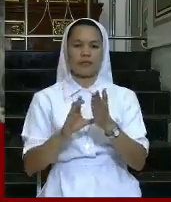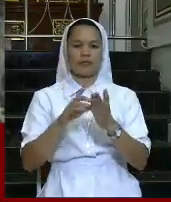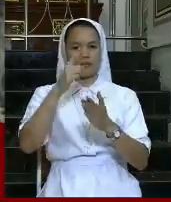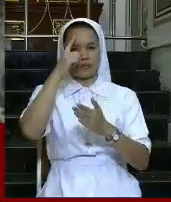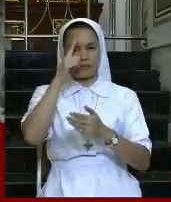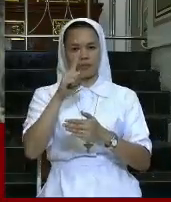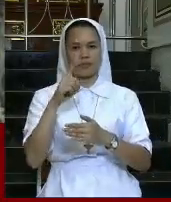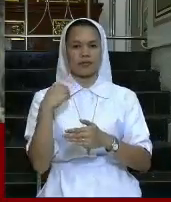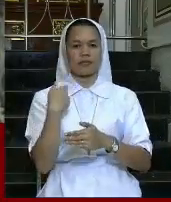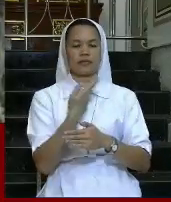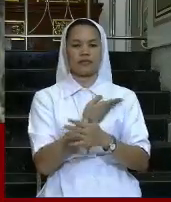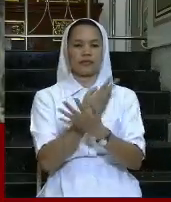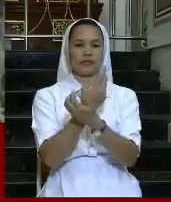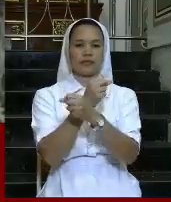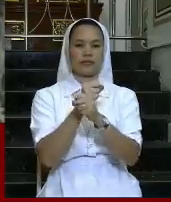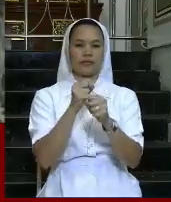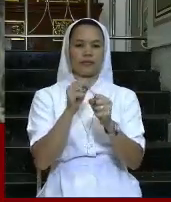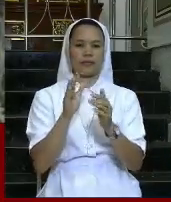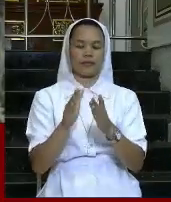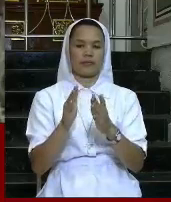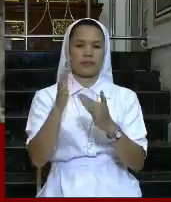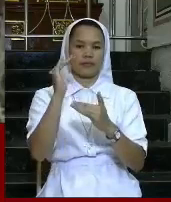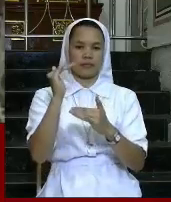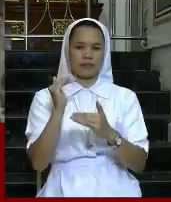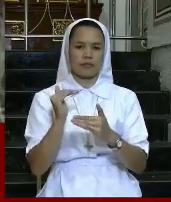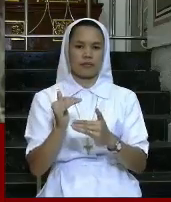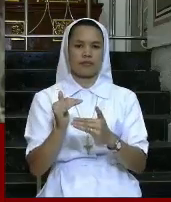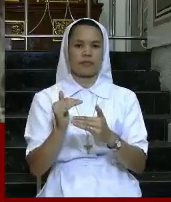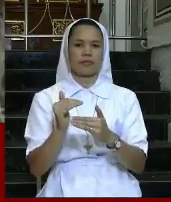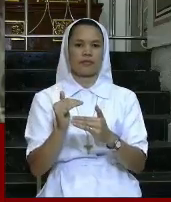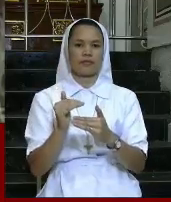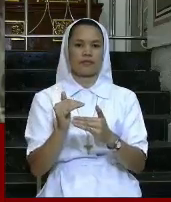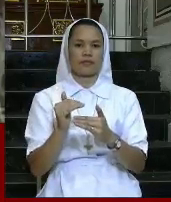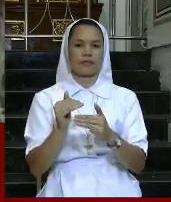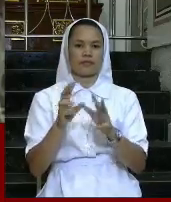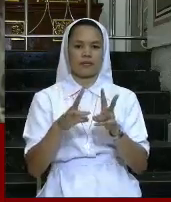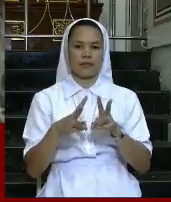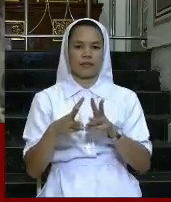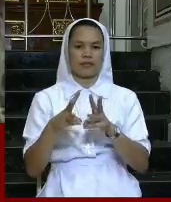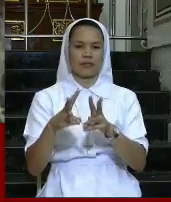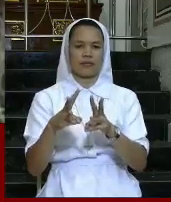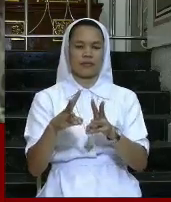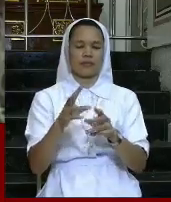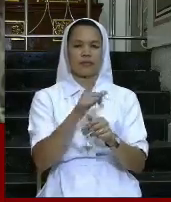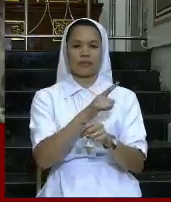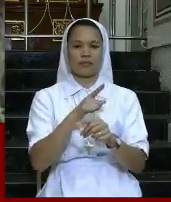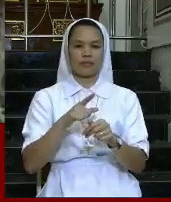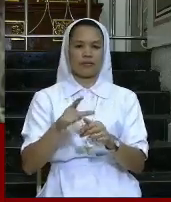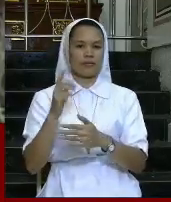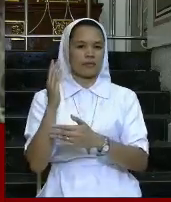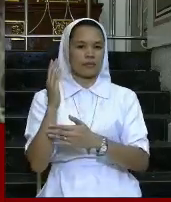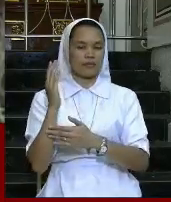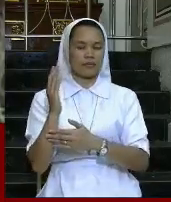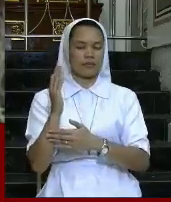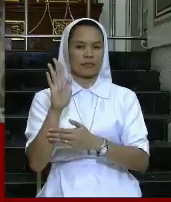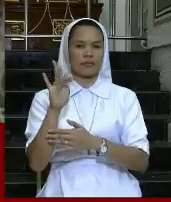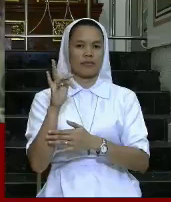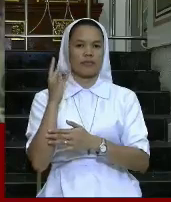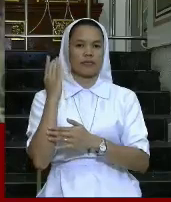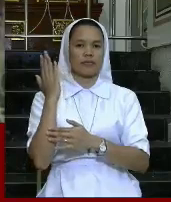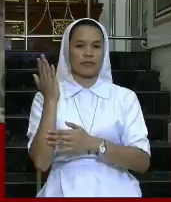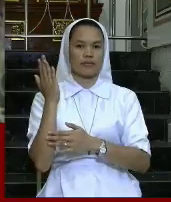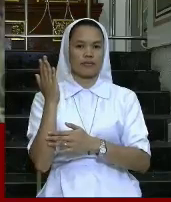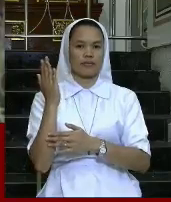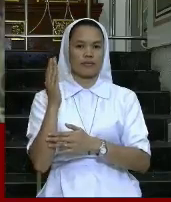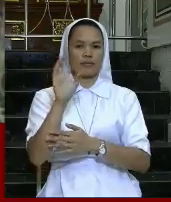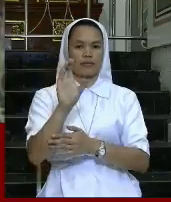salvation, following in his footsteps, so that, being made by his grace partakers